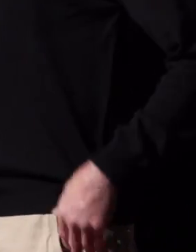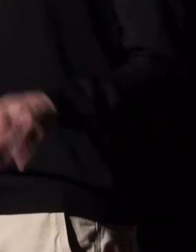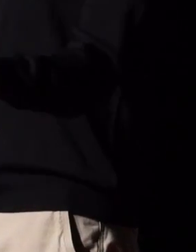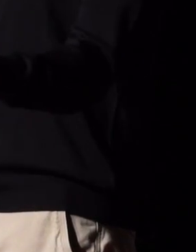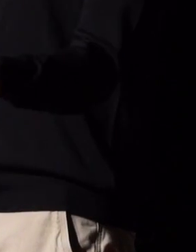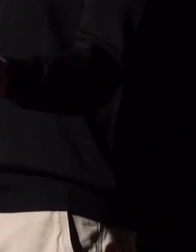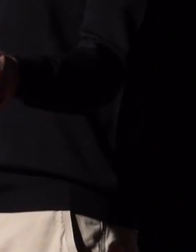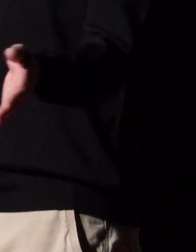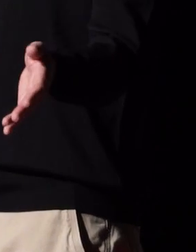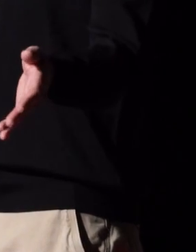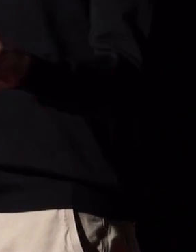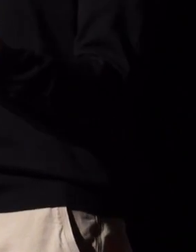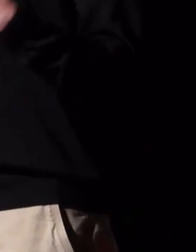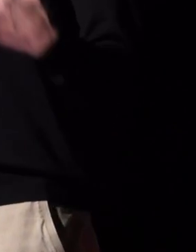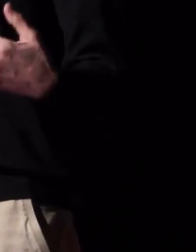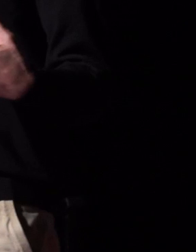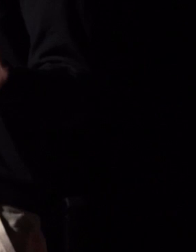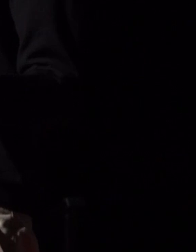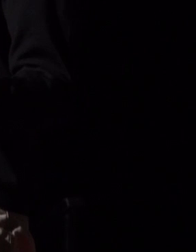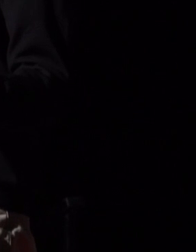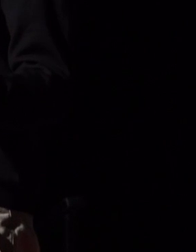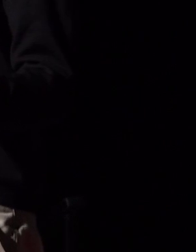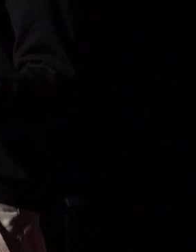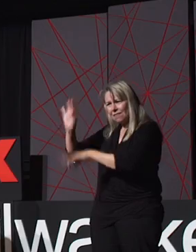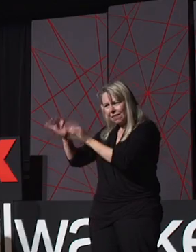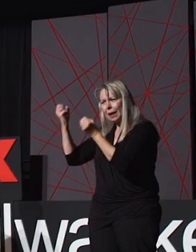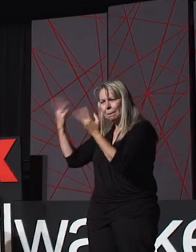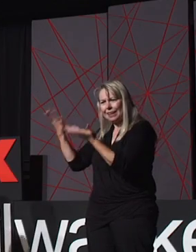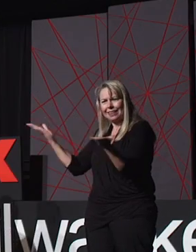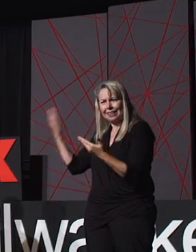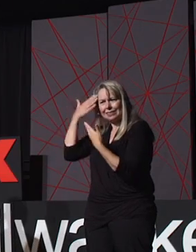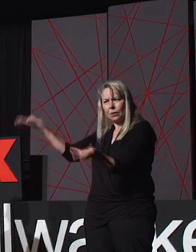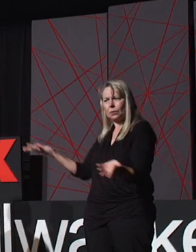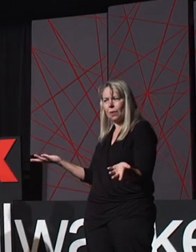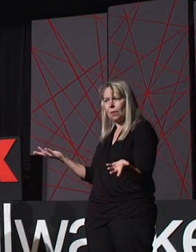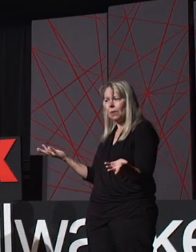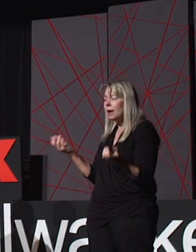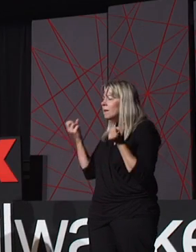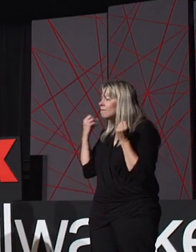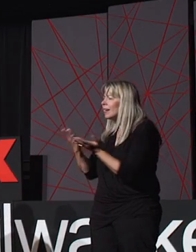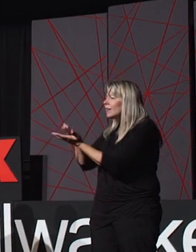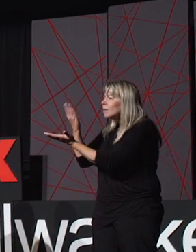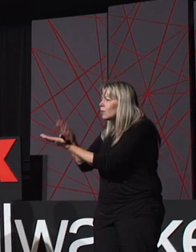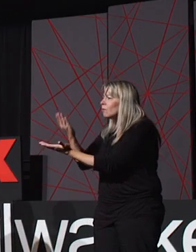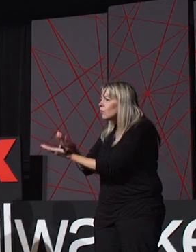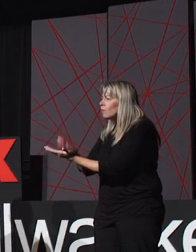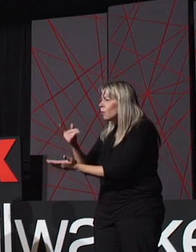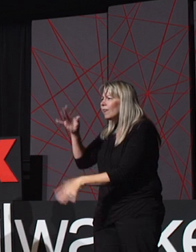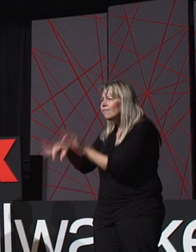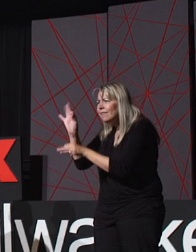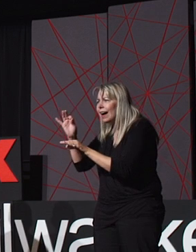But that can't be right. I mean, we've come a long way since the time of Plato. There's been thousands of truly novel